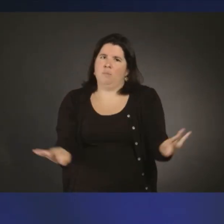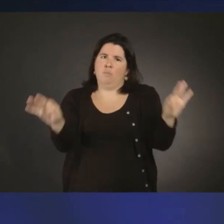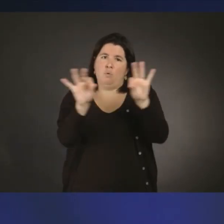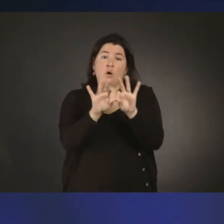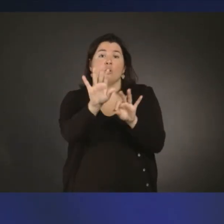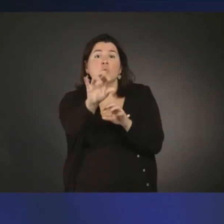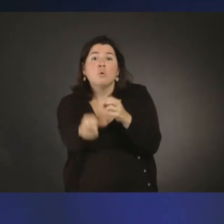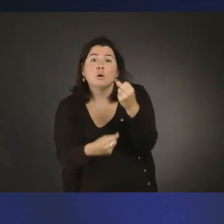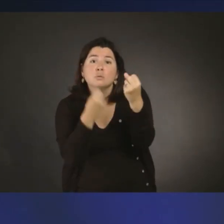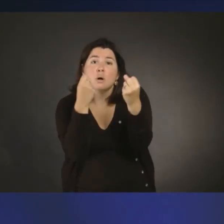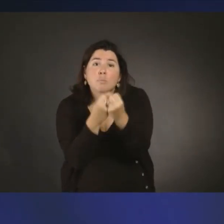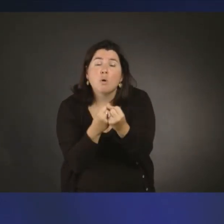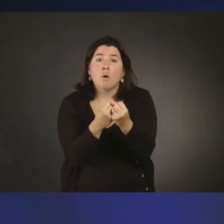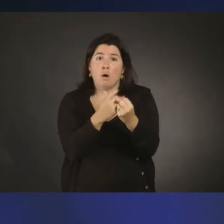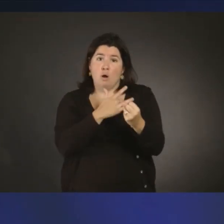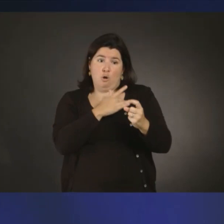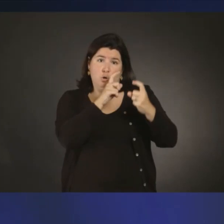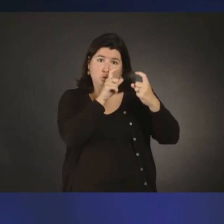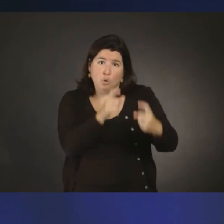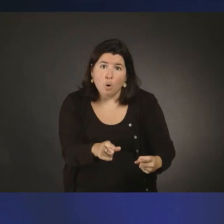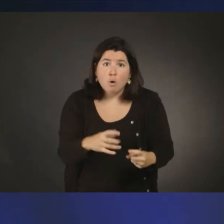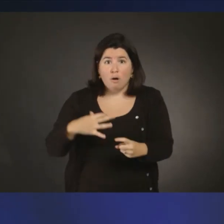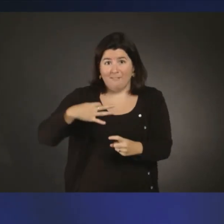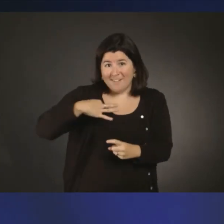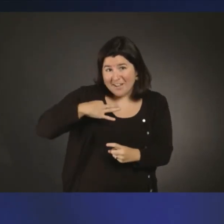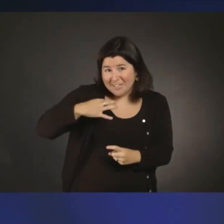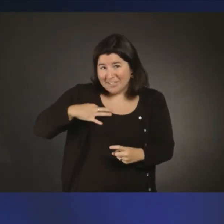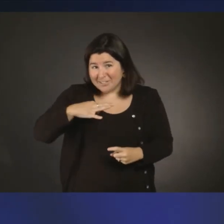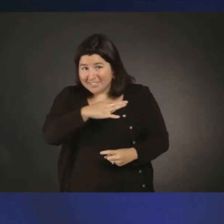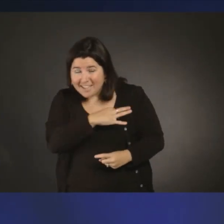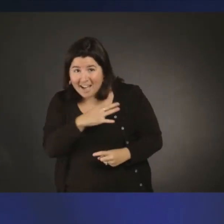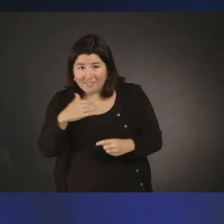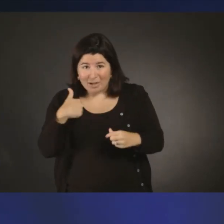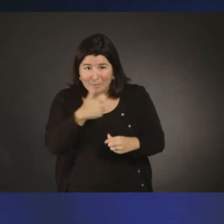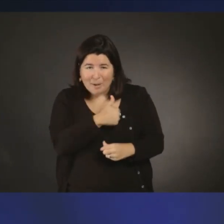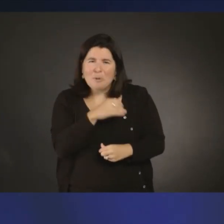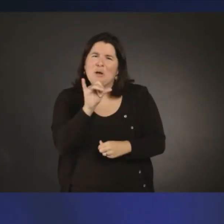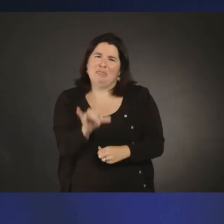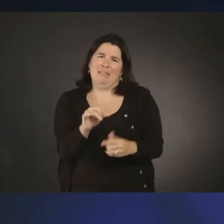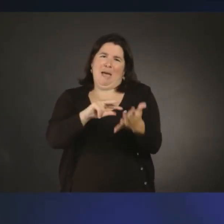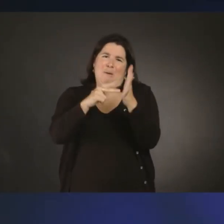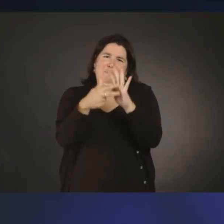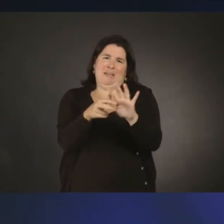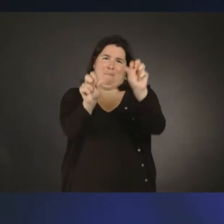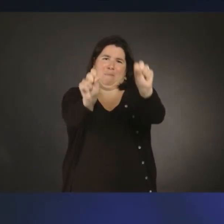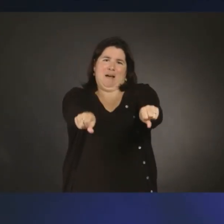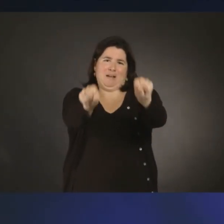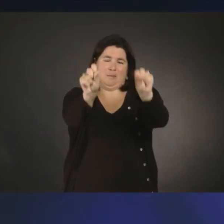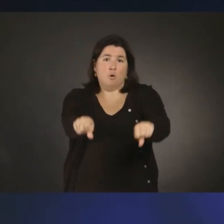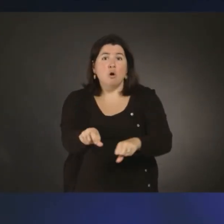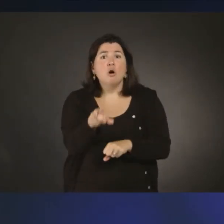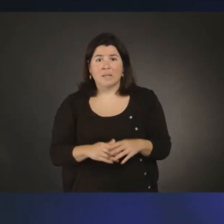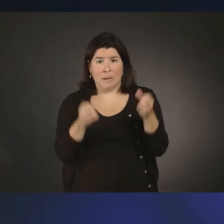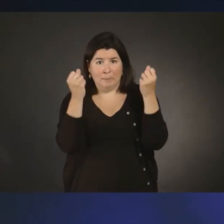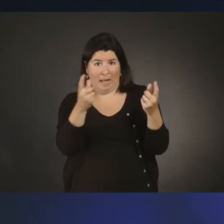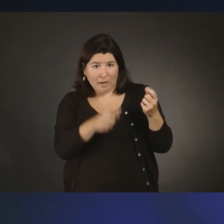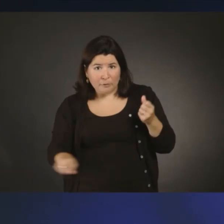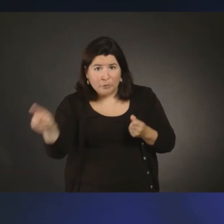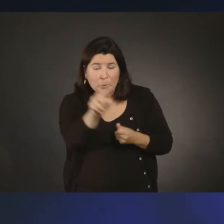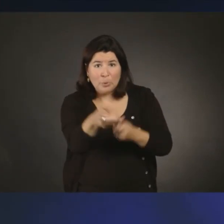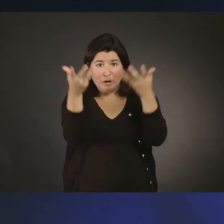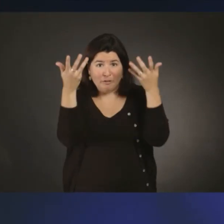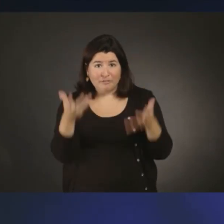donors, volunteers, and staff members makes this possible. Many of you have already contributed